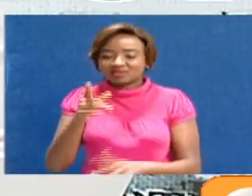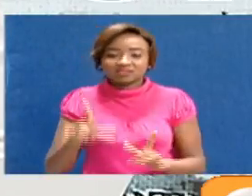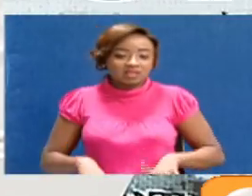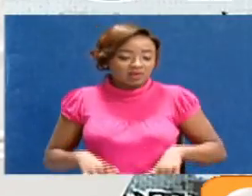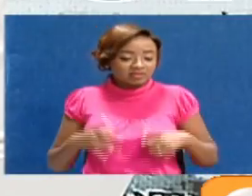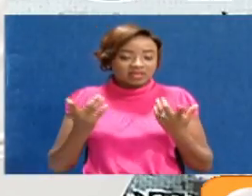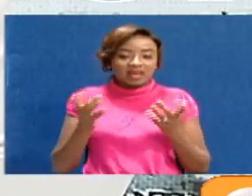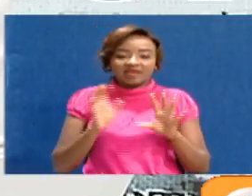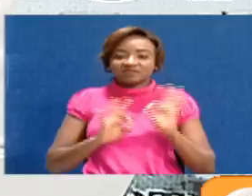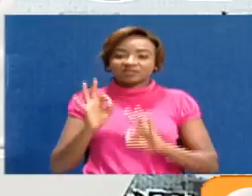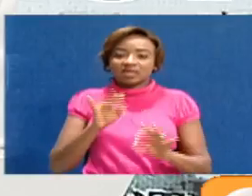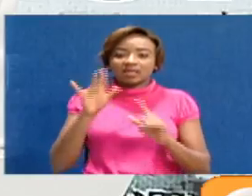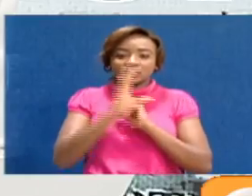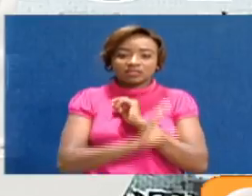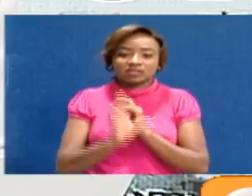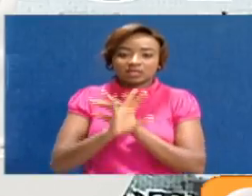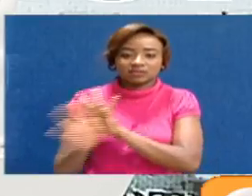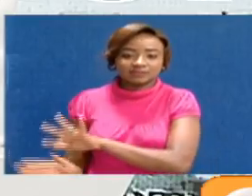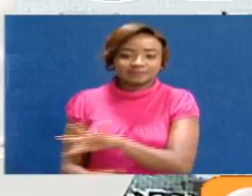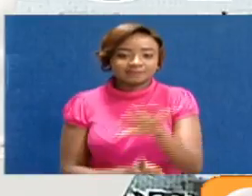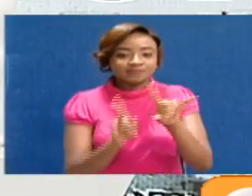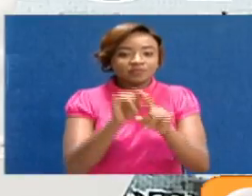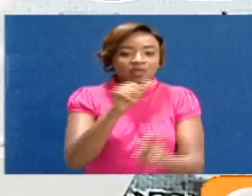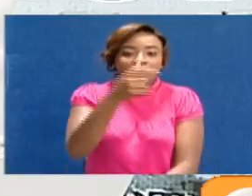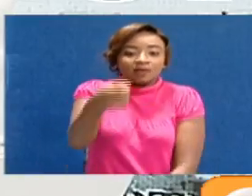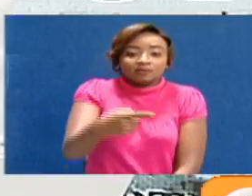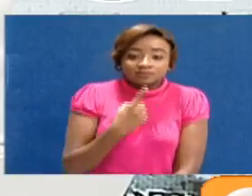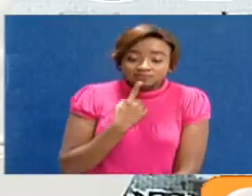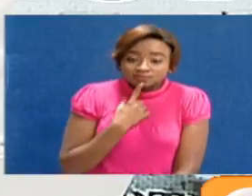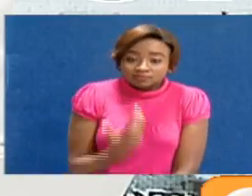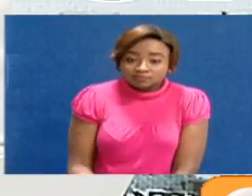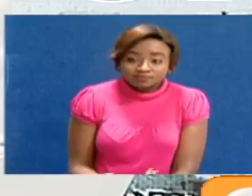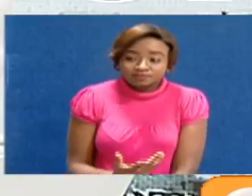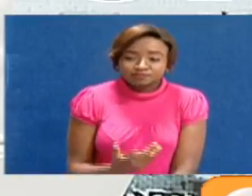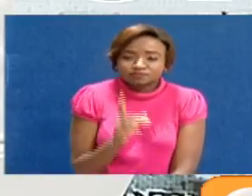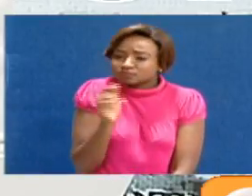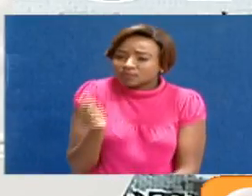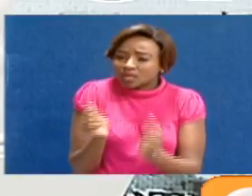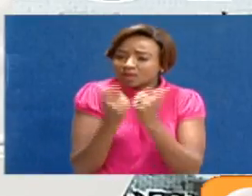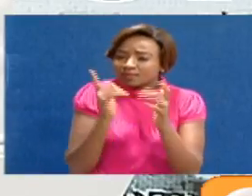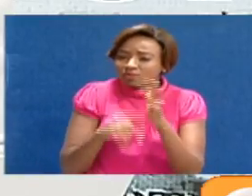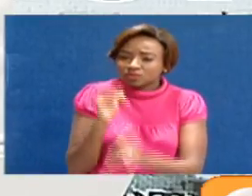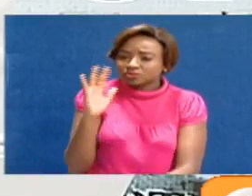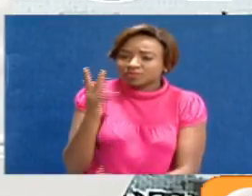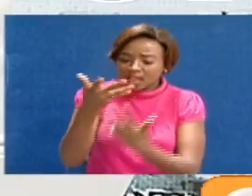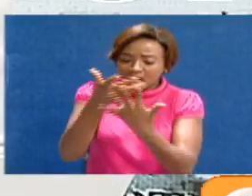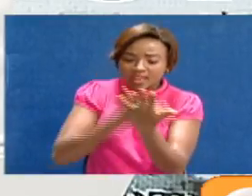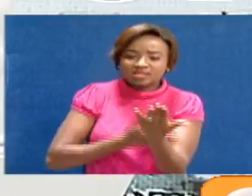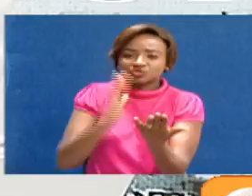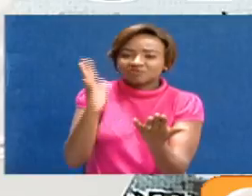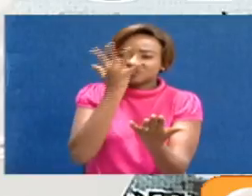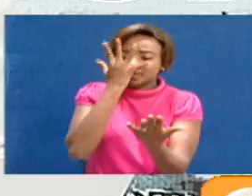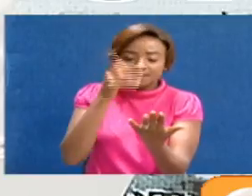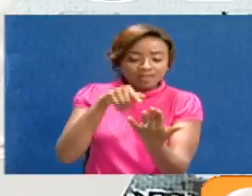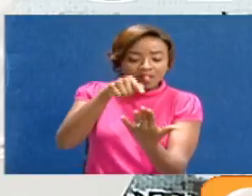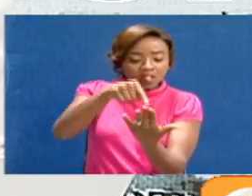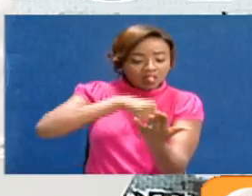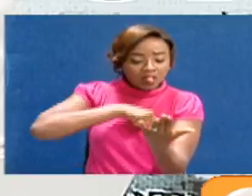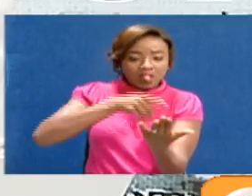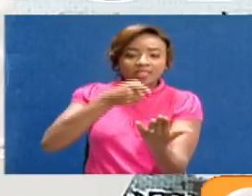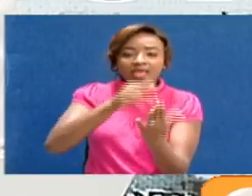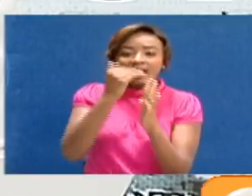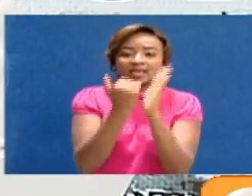It's like our living style in this country. Let's see, Kipleting Manuela says, what happened to the list of shame? How many of those accused have